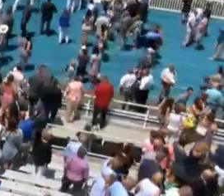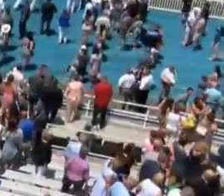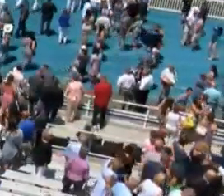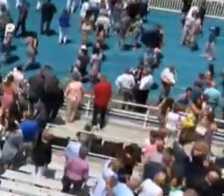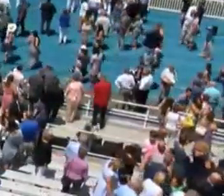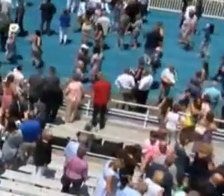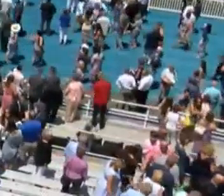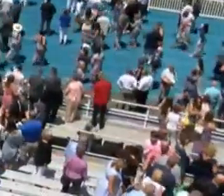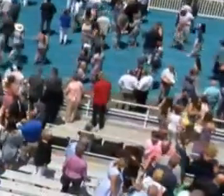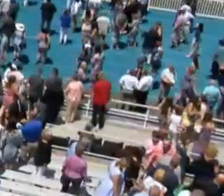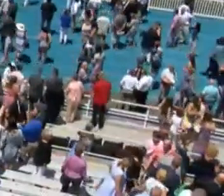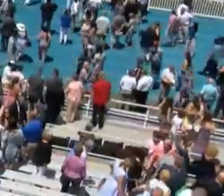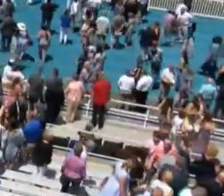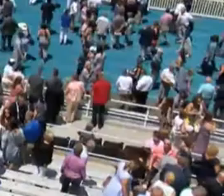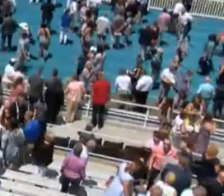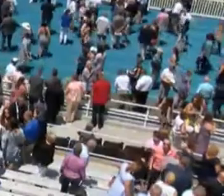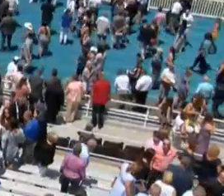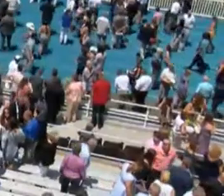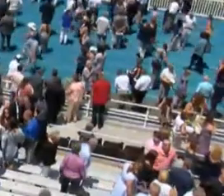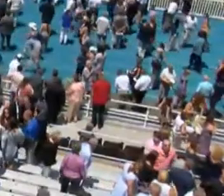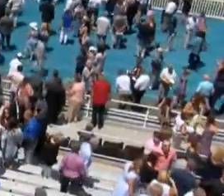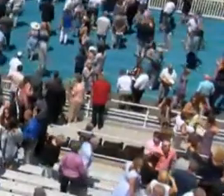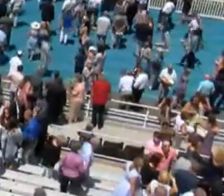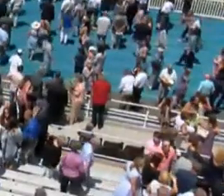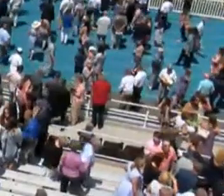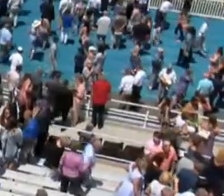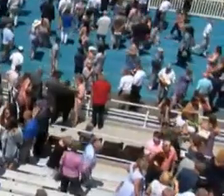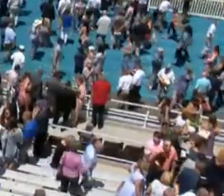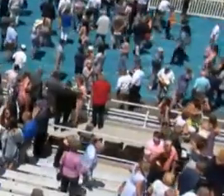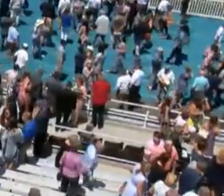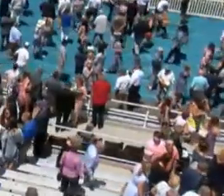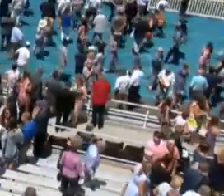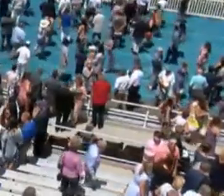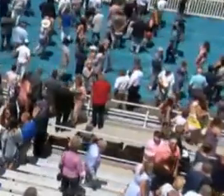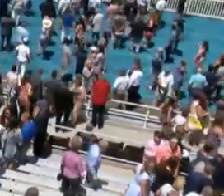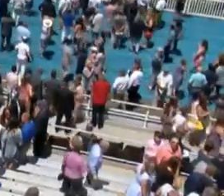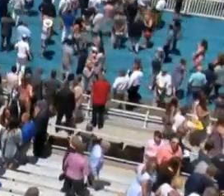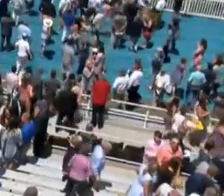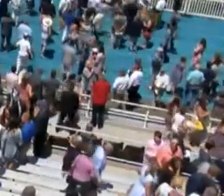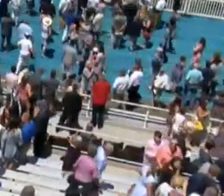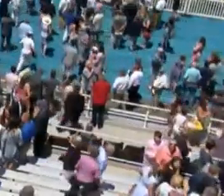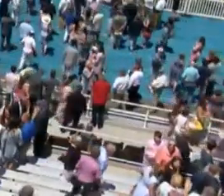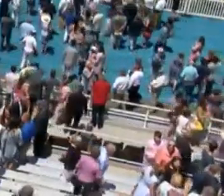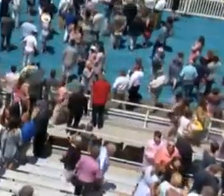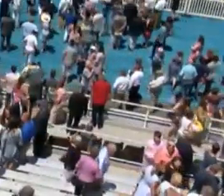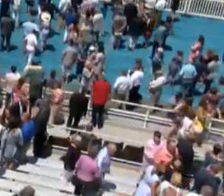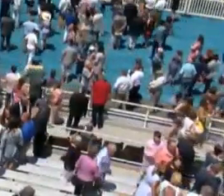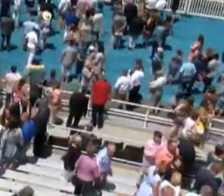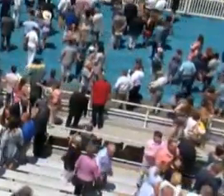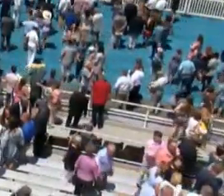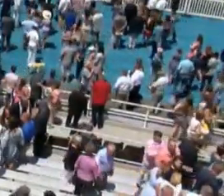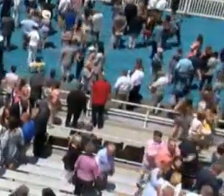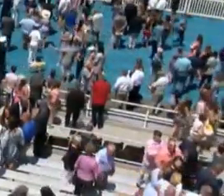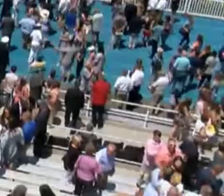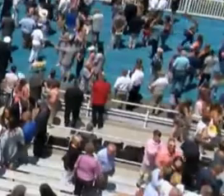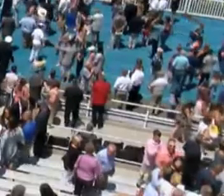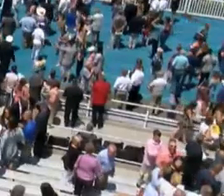this possible. Thank you again. Class of 2018, graduation exercise for the United States Merchant Marine